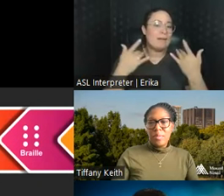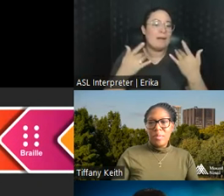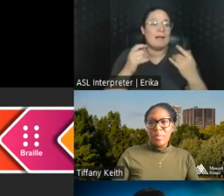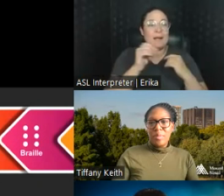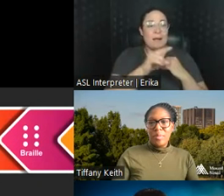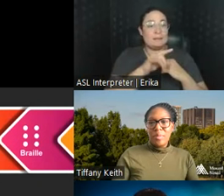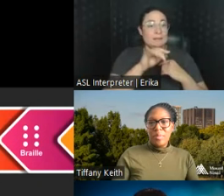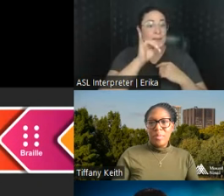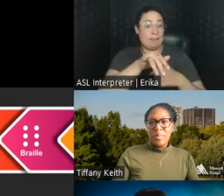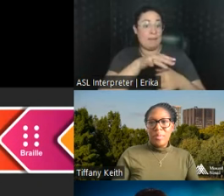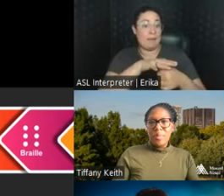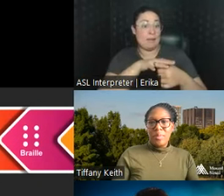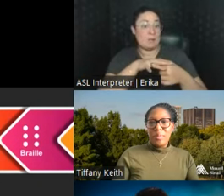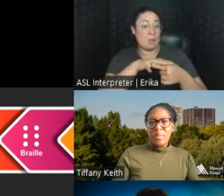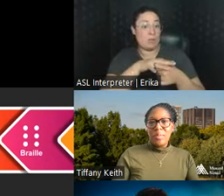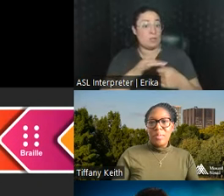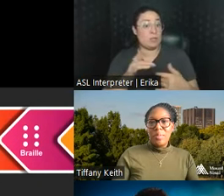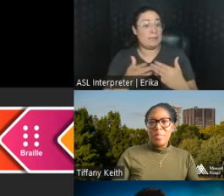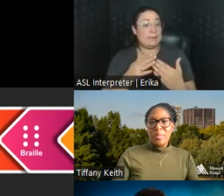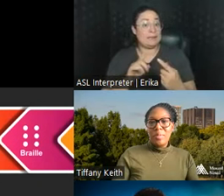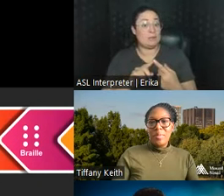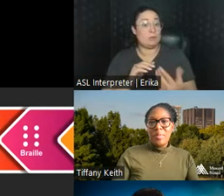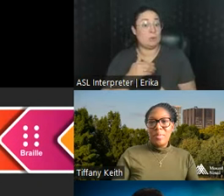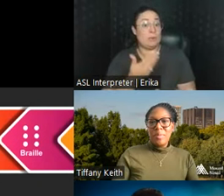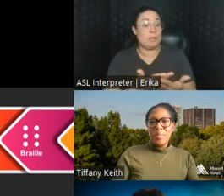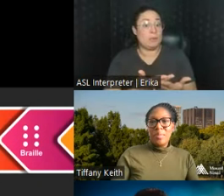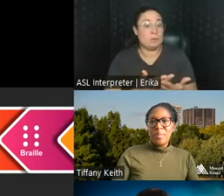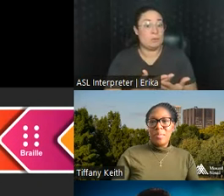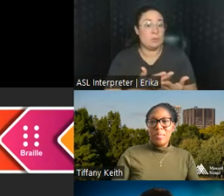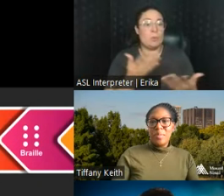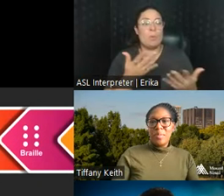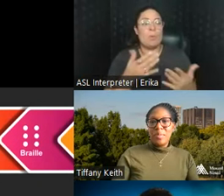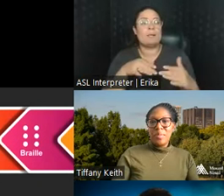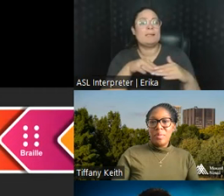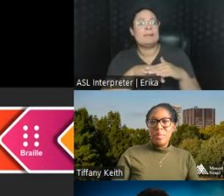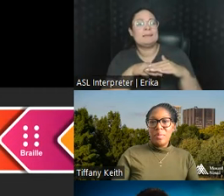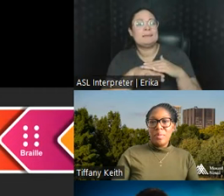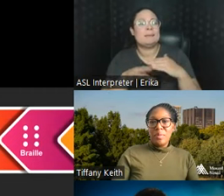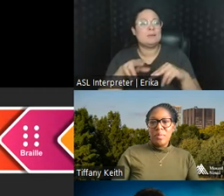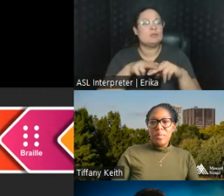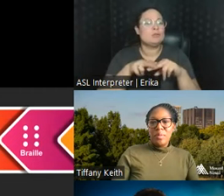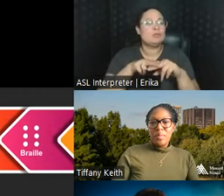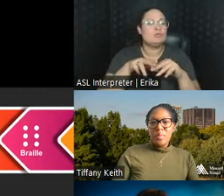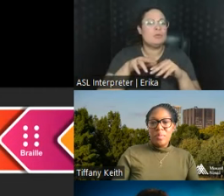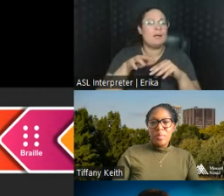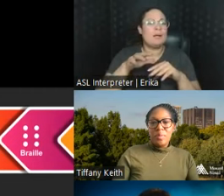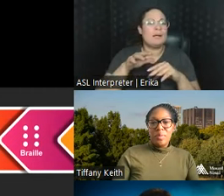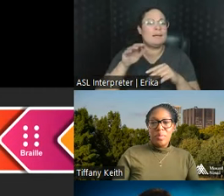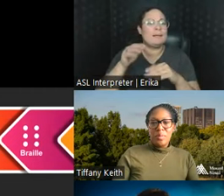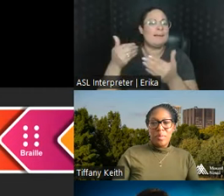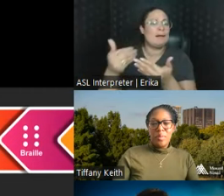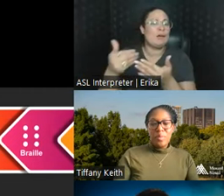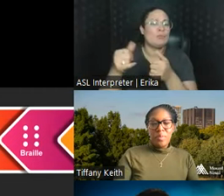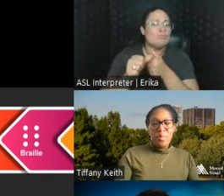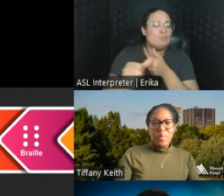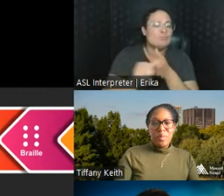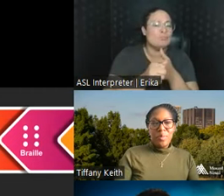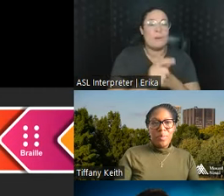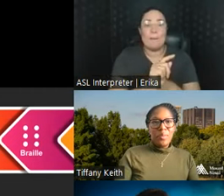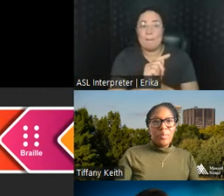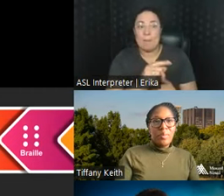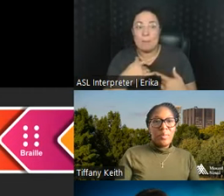is this location easy to get to? What are some accessible train stations nearby? How are the bathrooms? Is there a